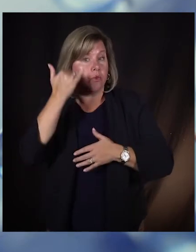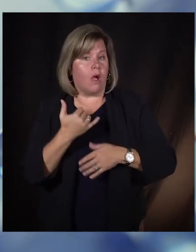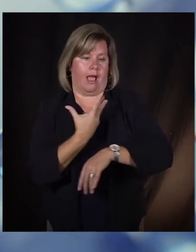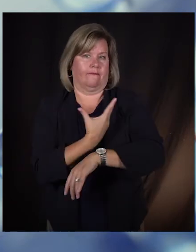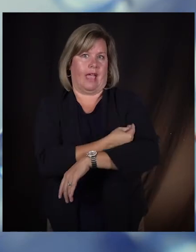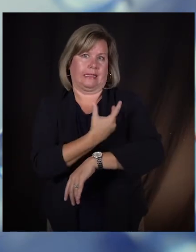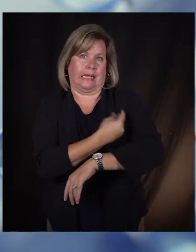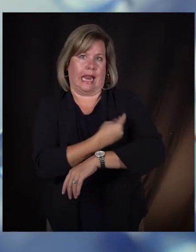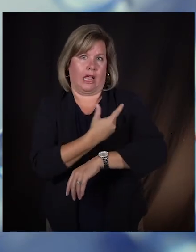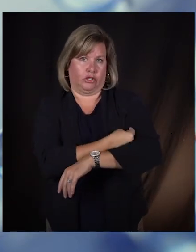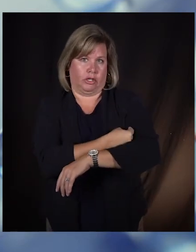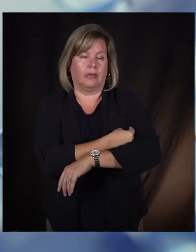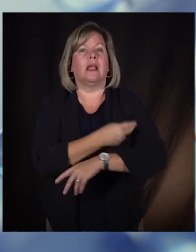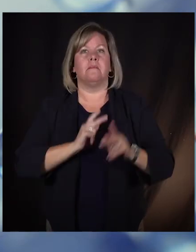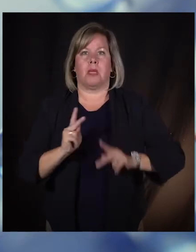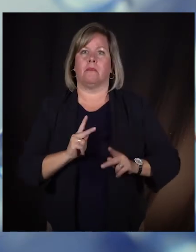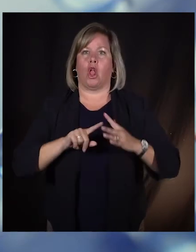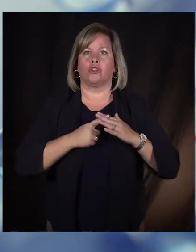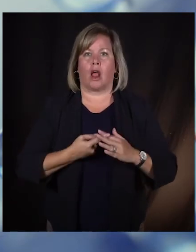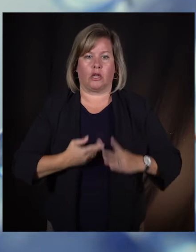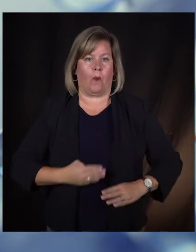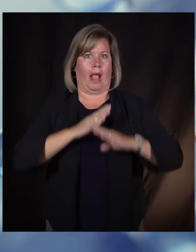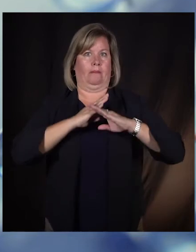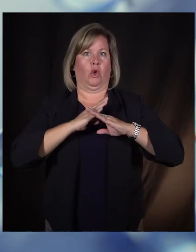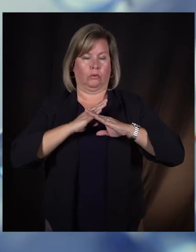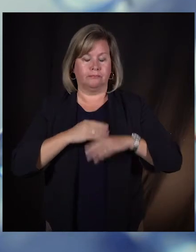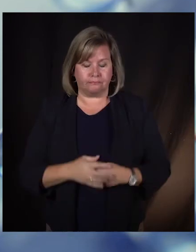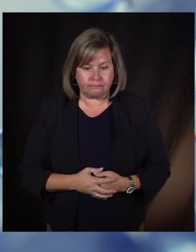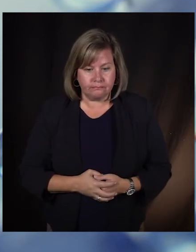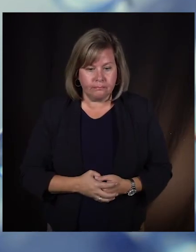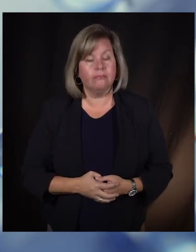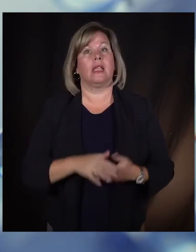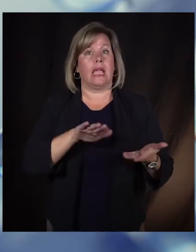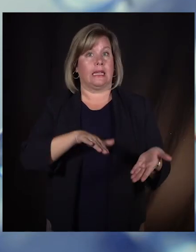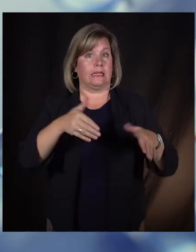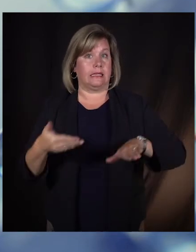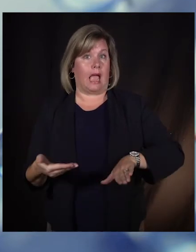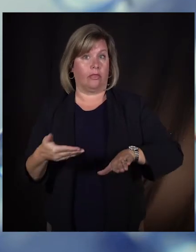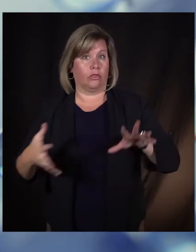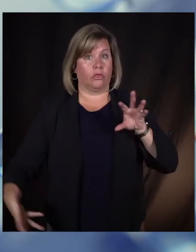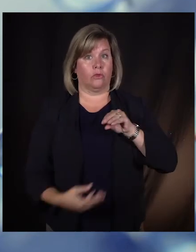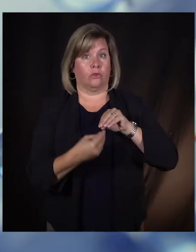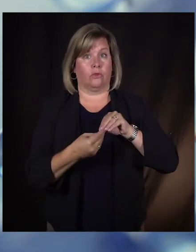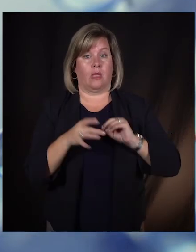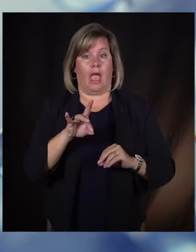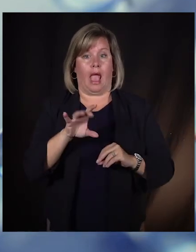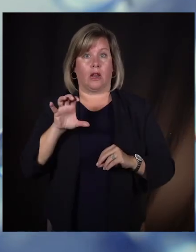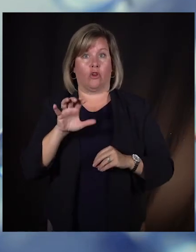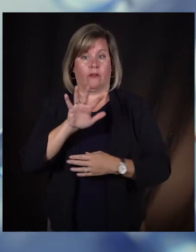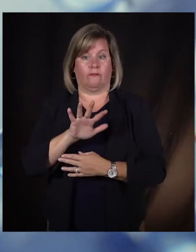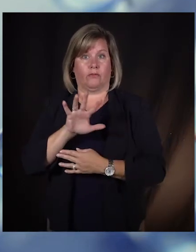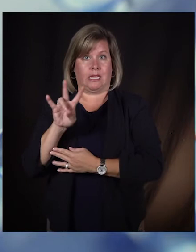vaccination and immunity in our community. Deaths, we're at 857 deaths reported to us